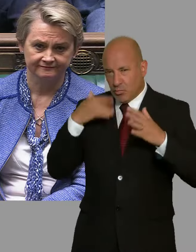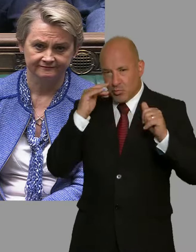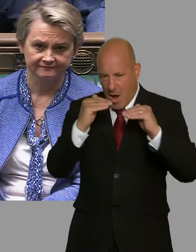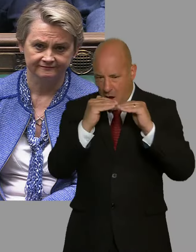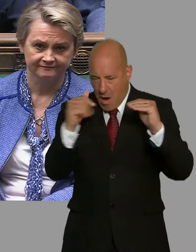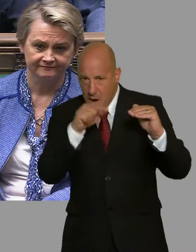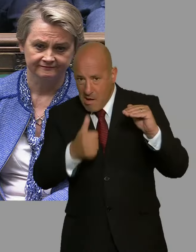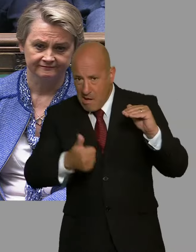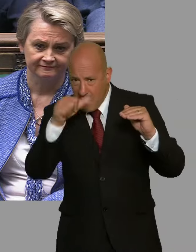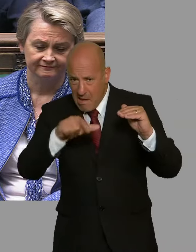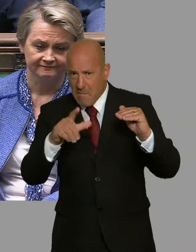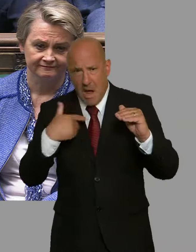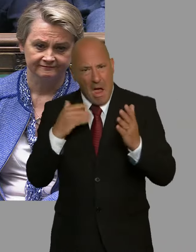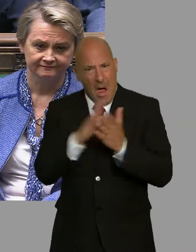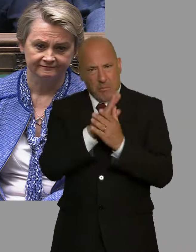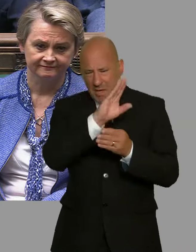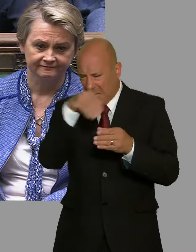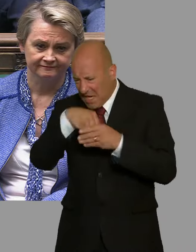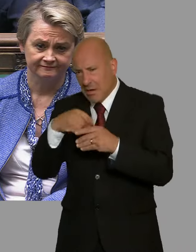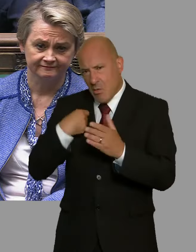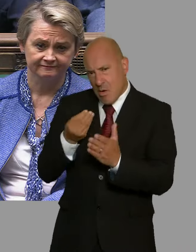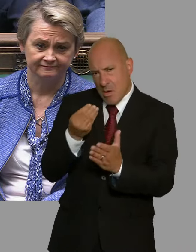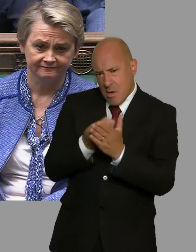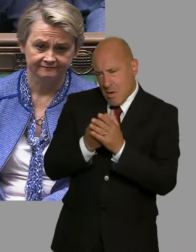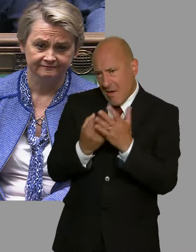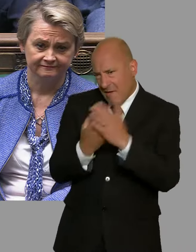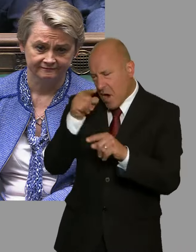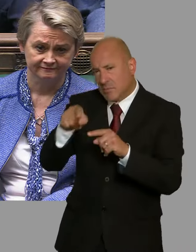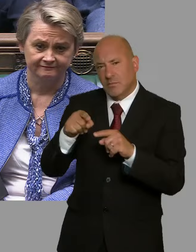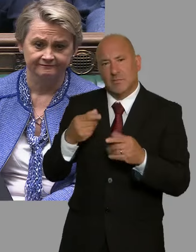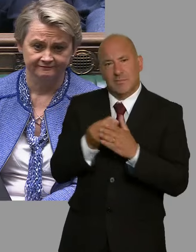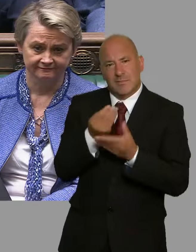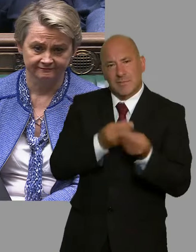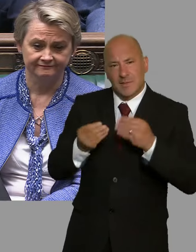name it. And now she's lost control of her party. They are sliding